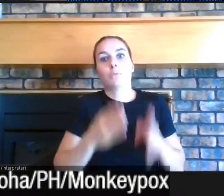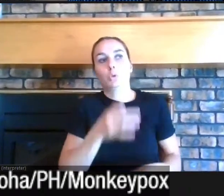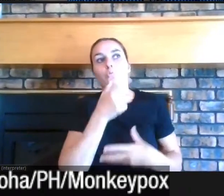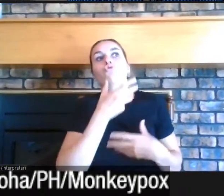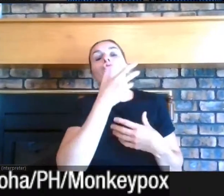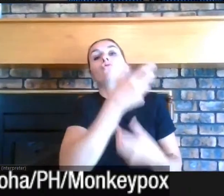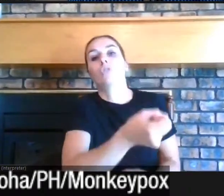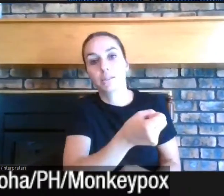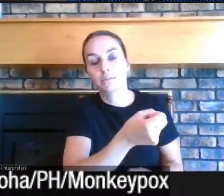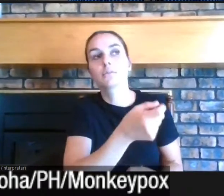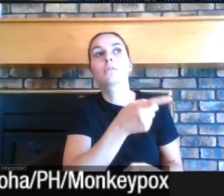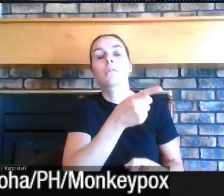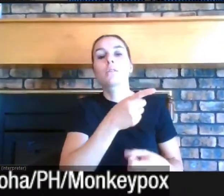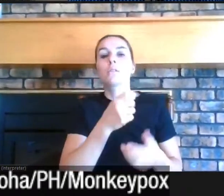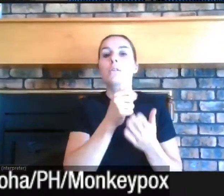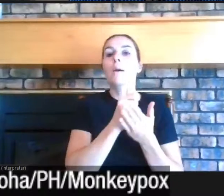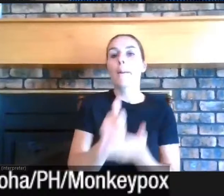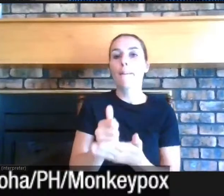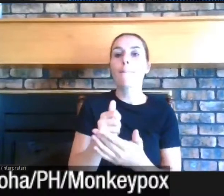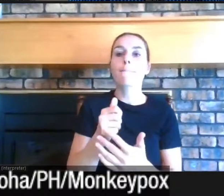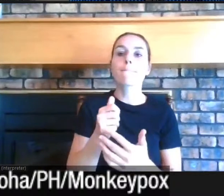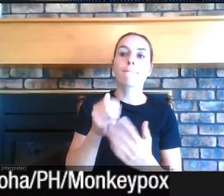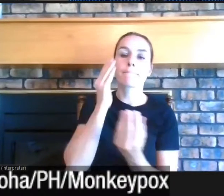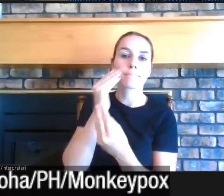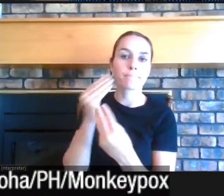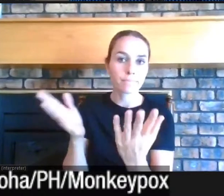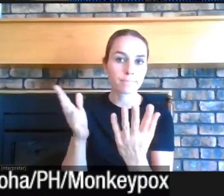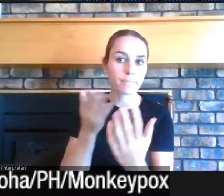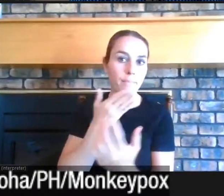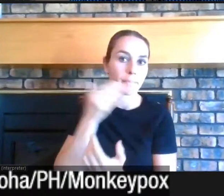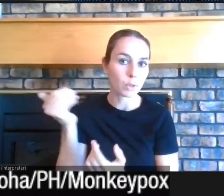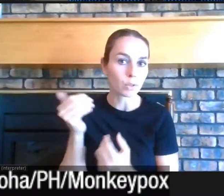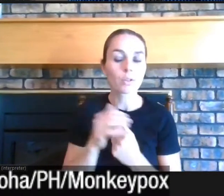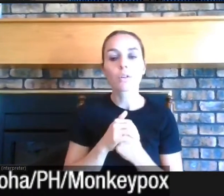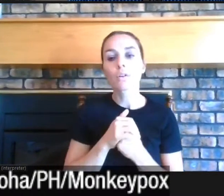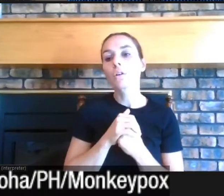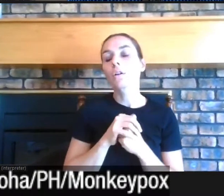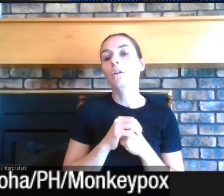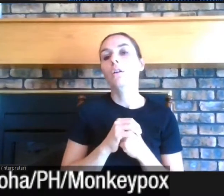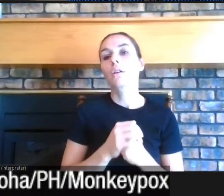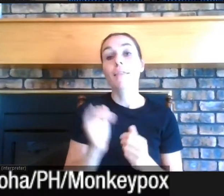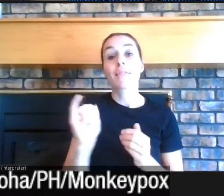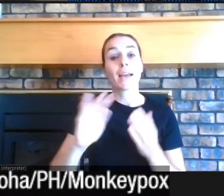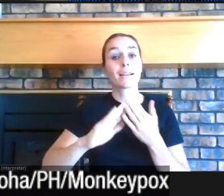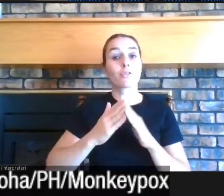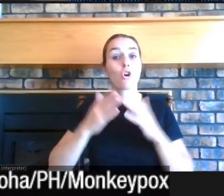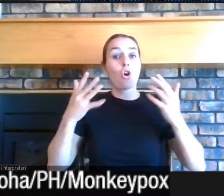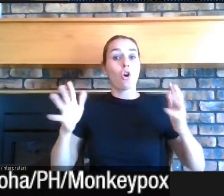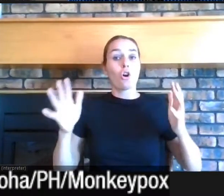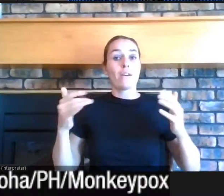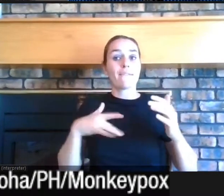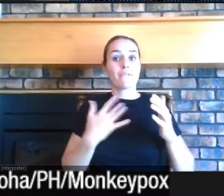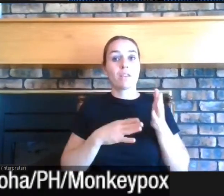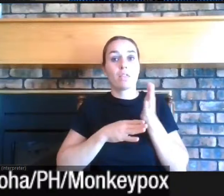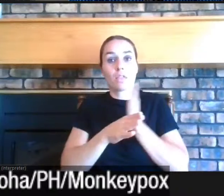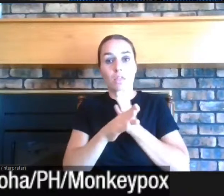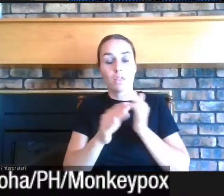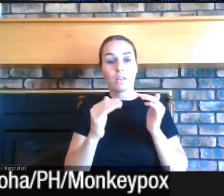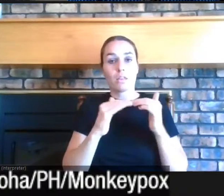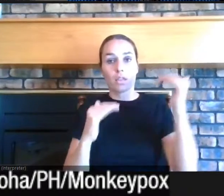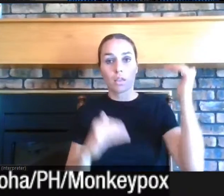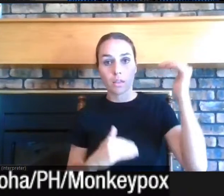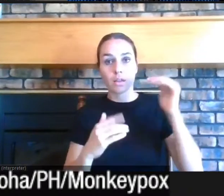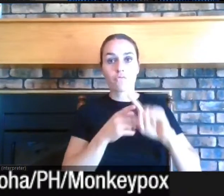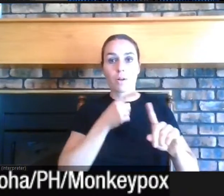is going to allow us to reach out better in a community that may feel marginalized from public health or the healthcare system for